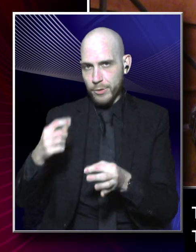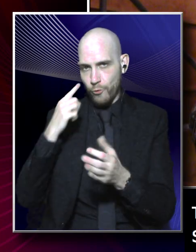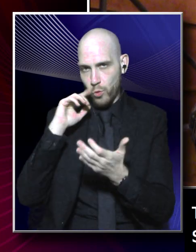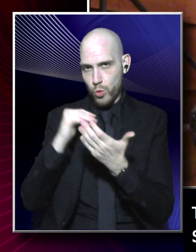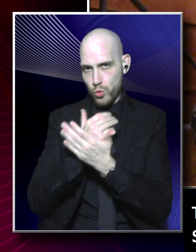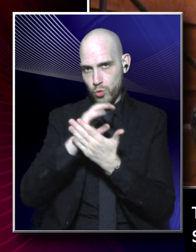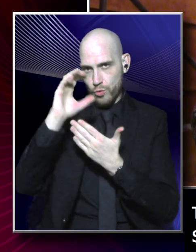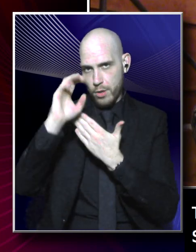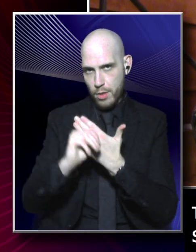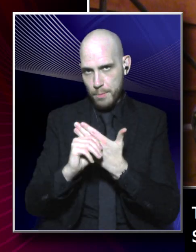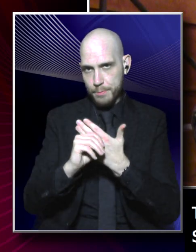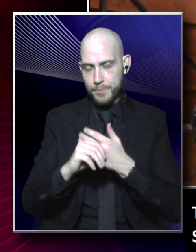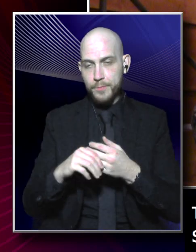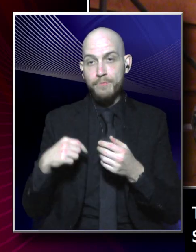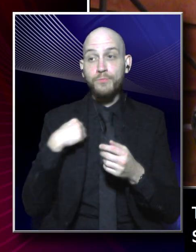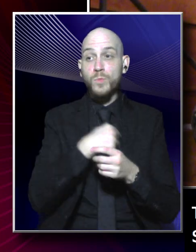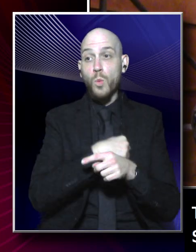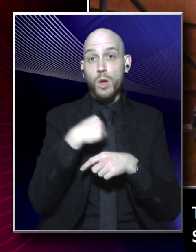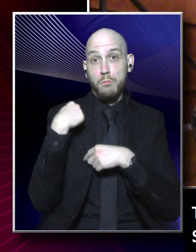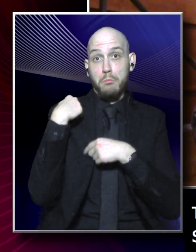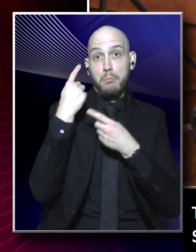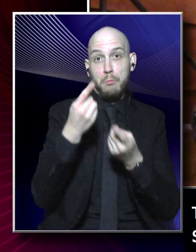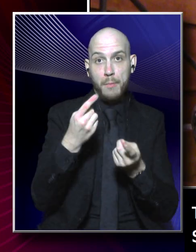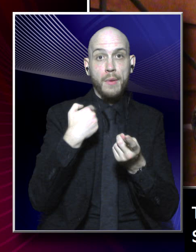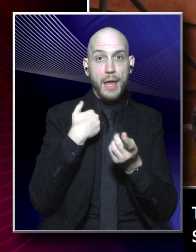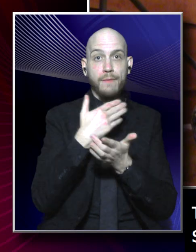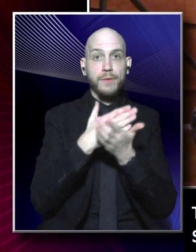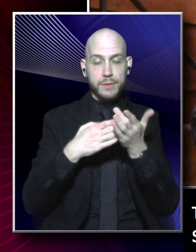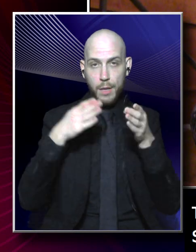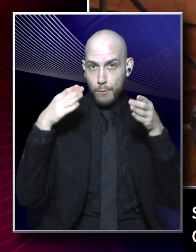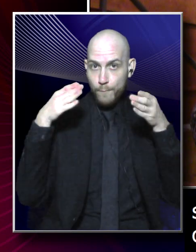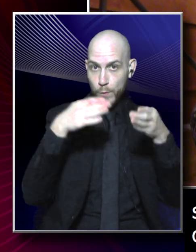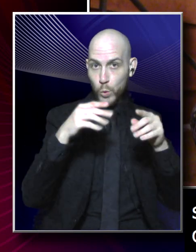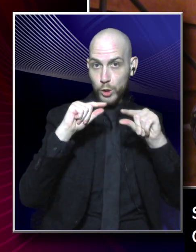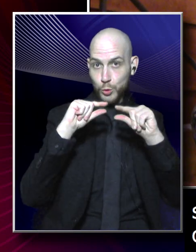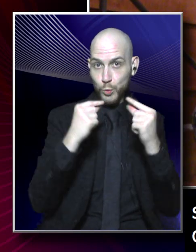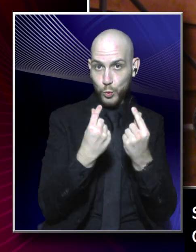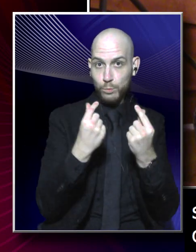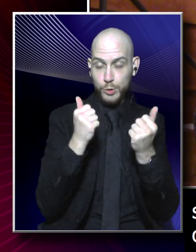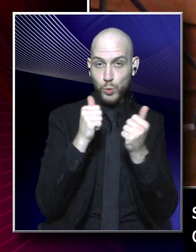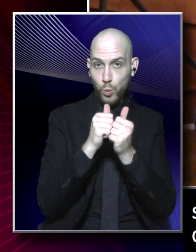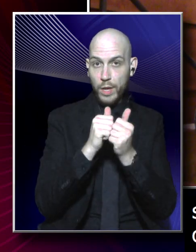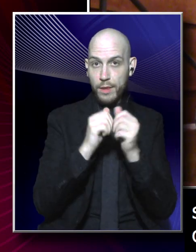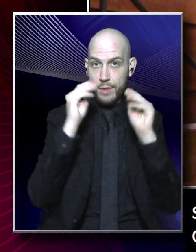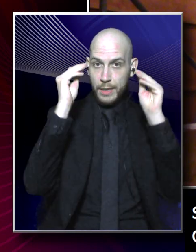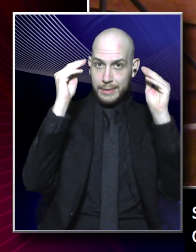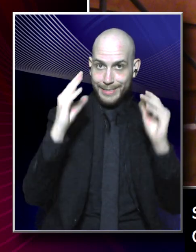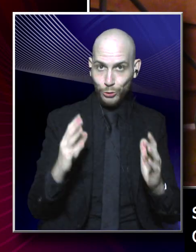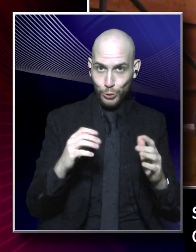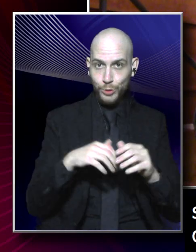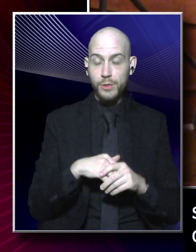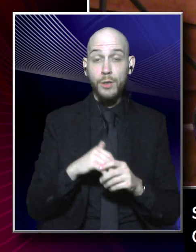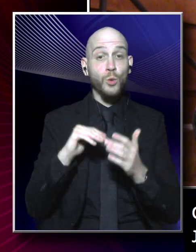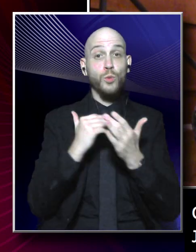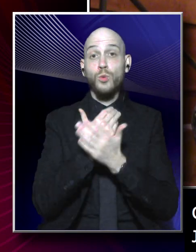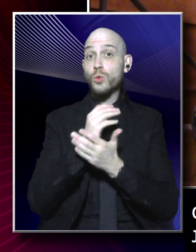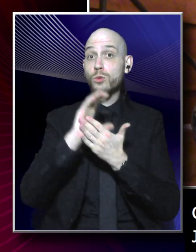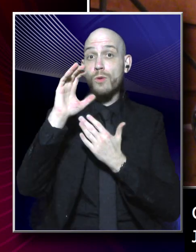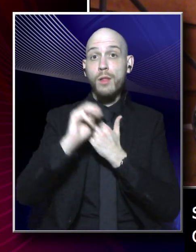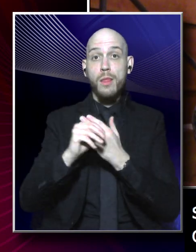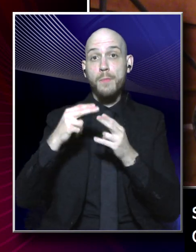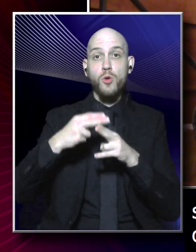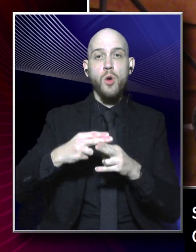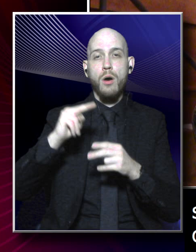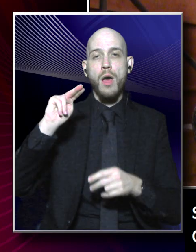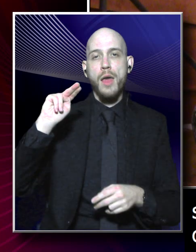with the teachers on how is the new curriculum going. The National Geographic curriculum is